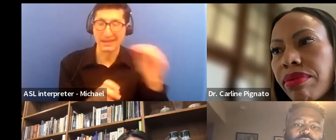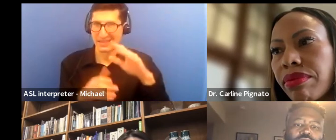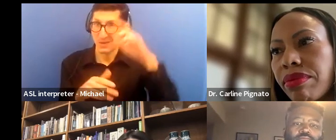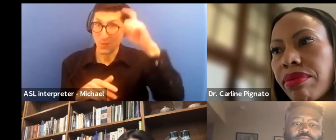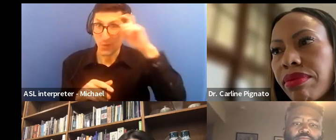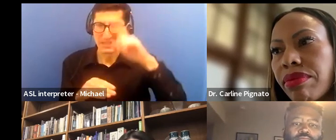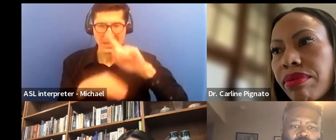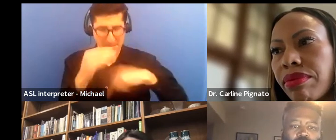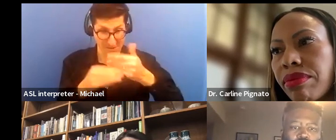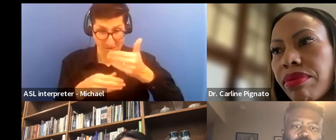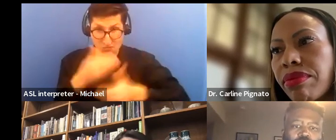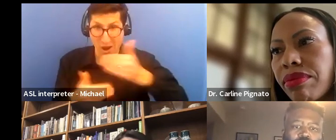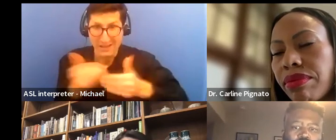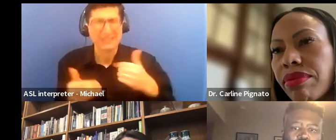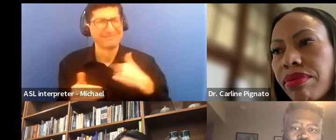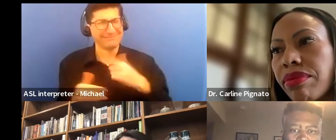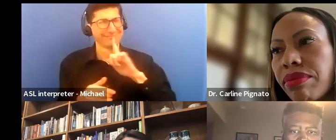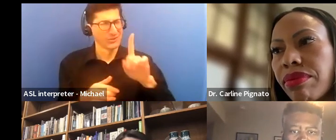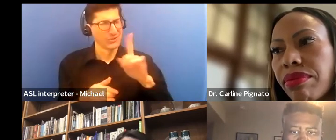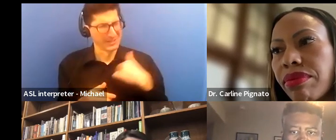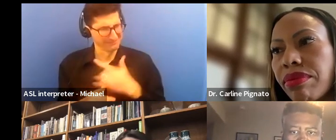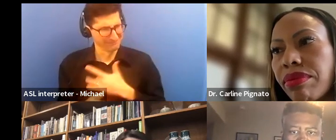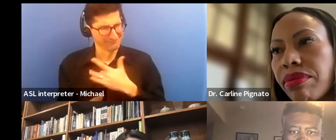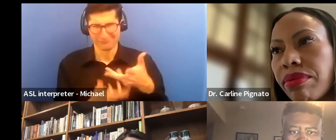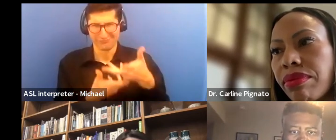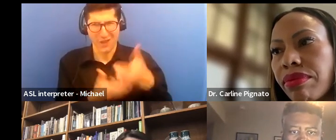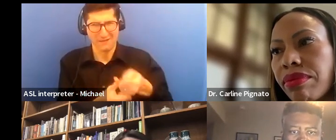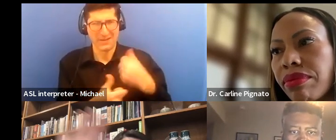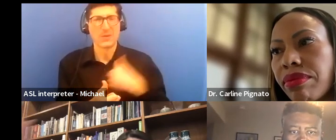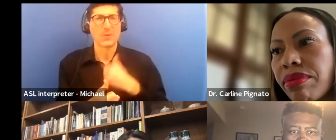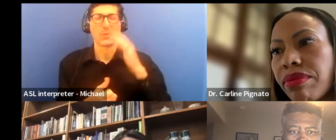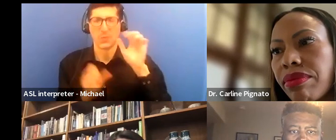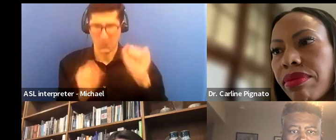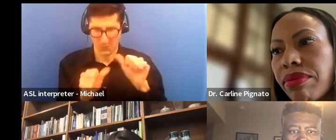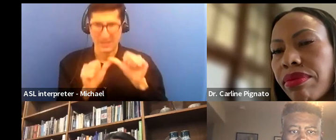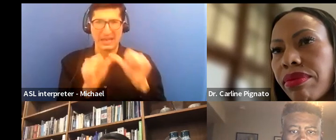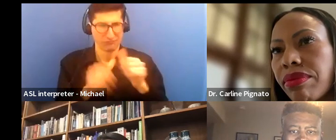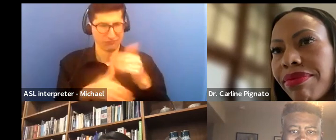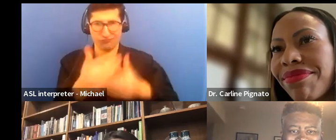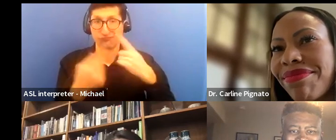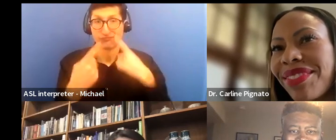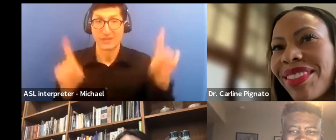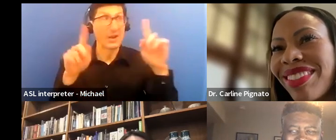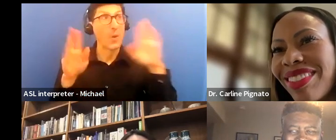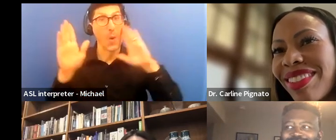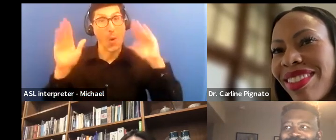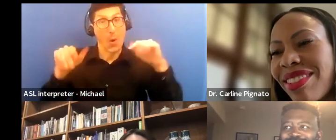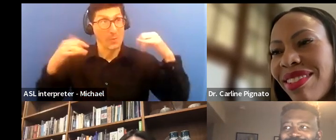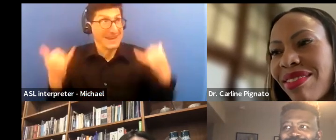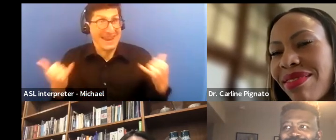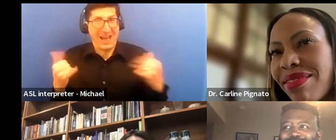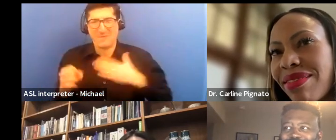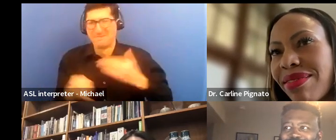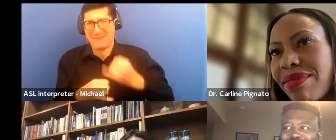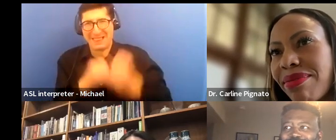getting this done the right way. And hopefully it will be the last search committee I'm on for the rest of my life. This